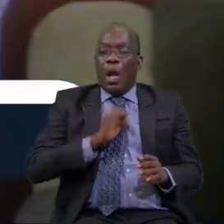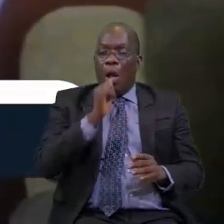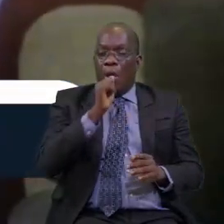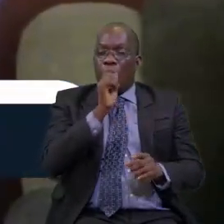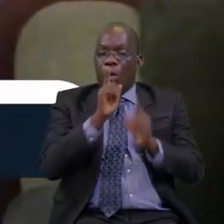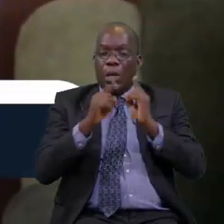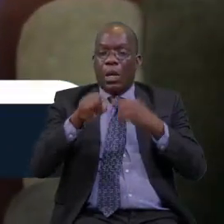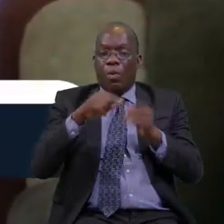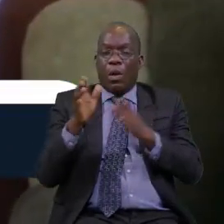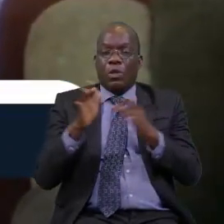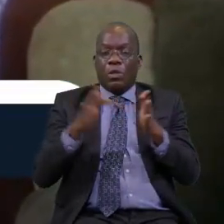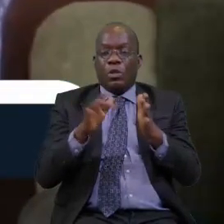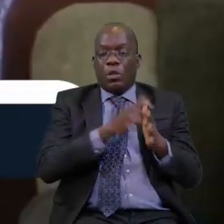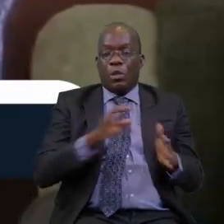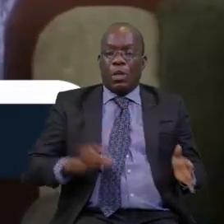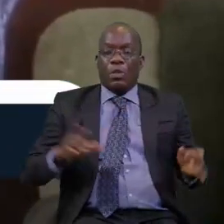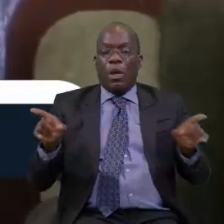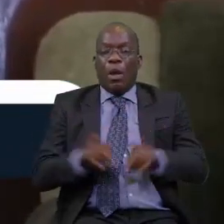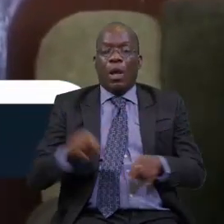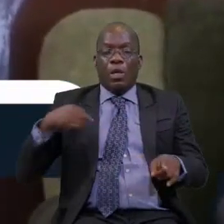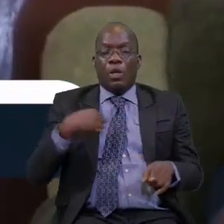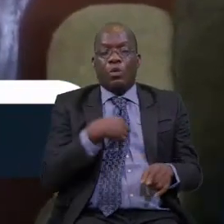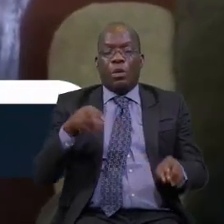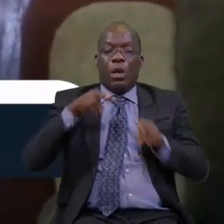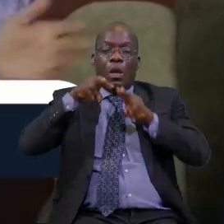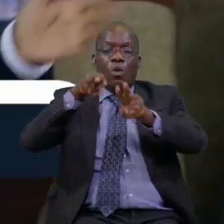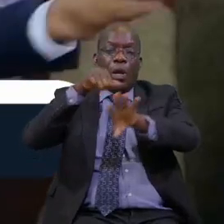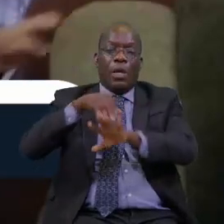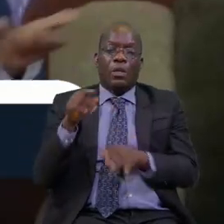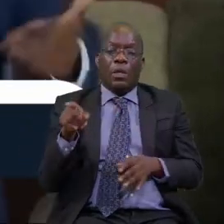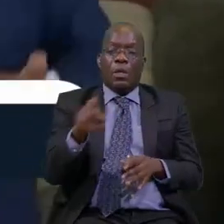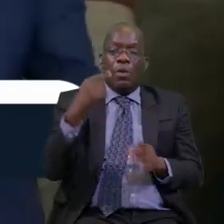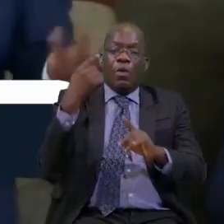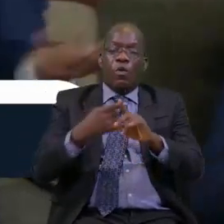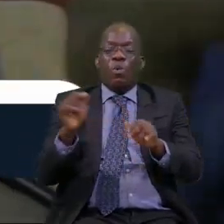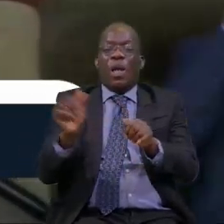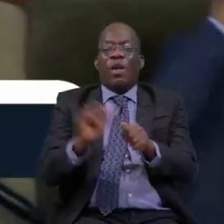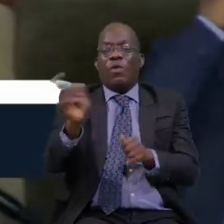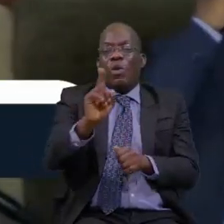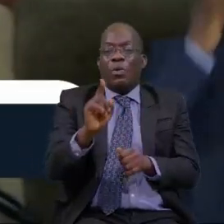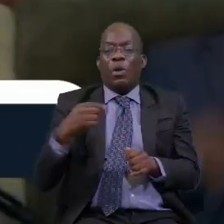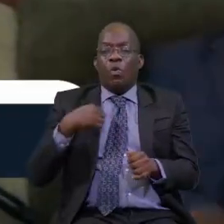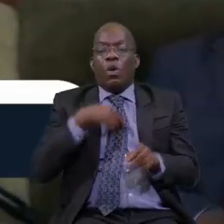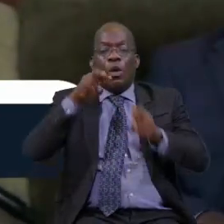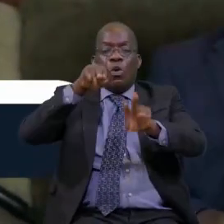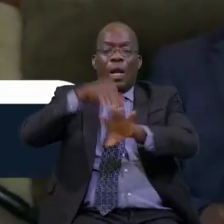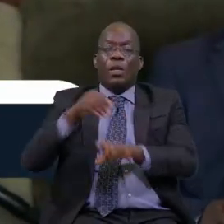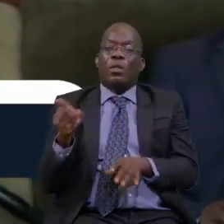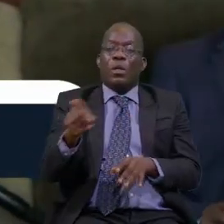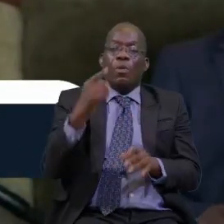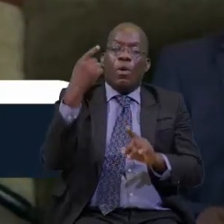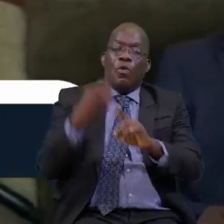As we look at him from every angle, we look at him from prophecy, we look at him from